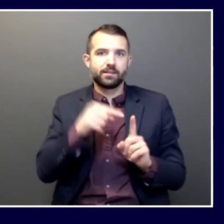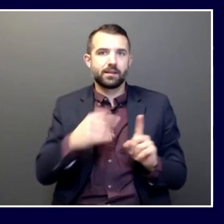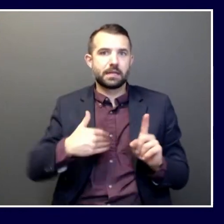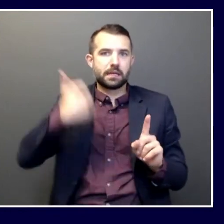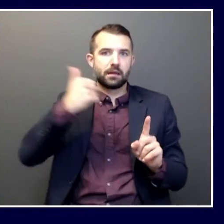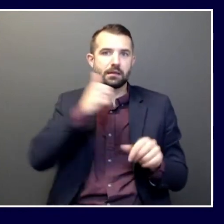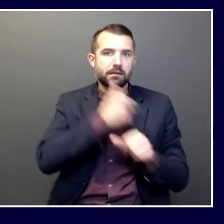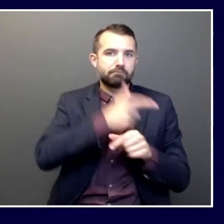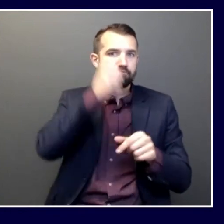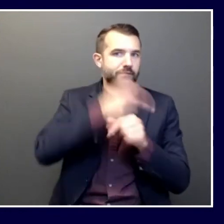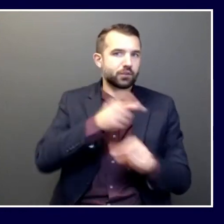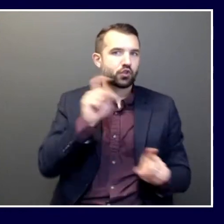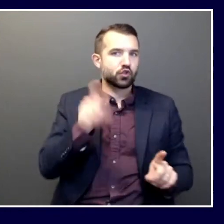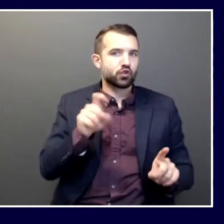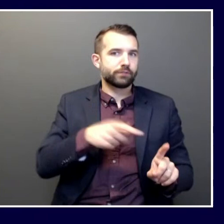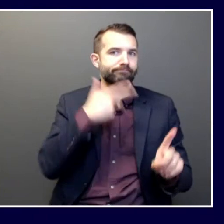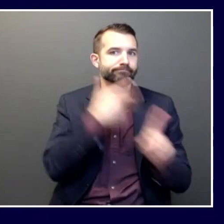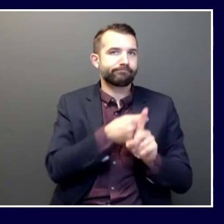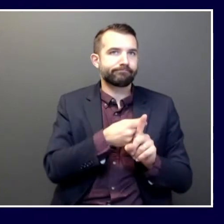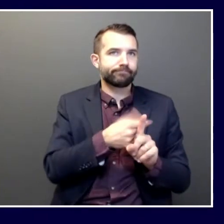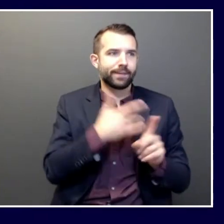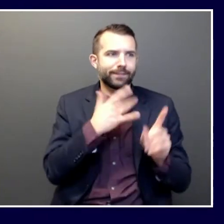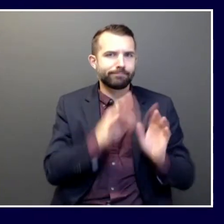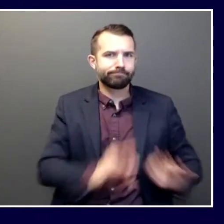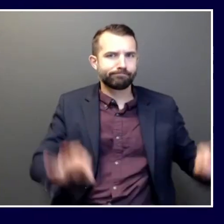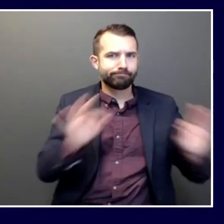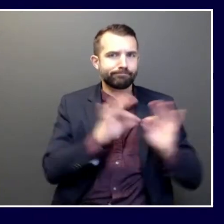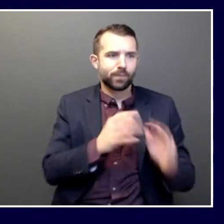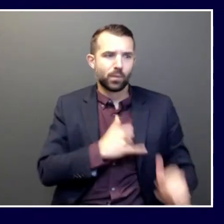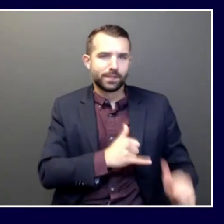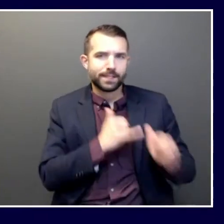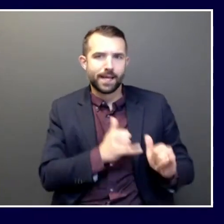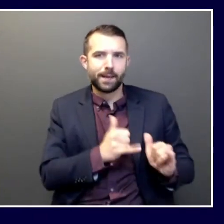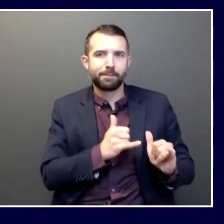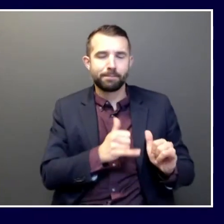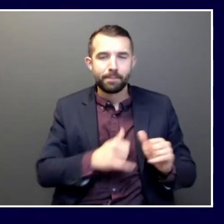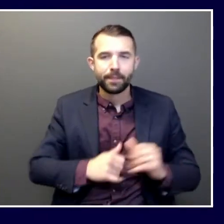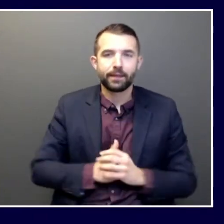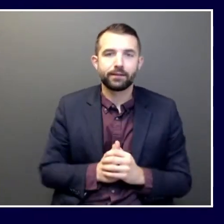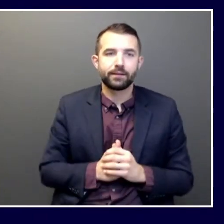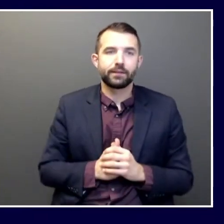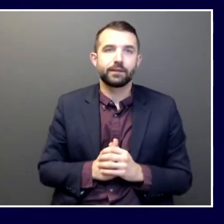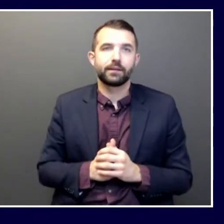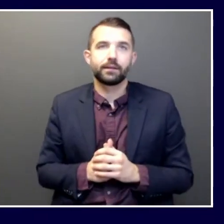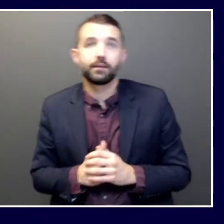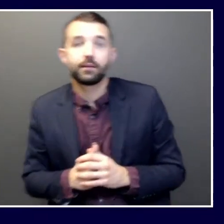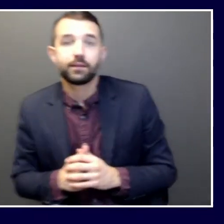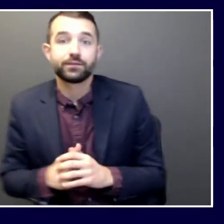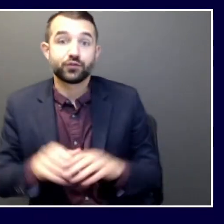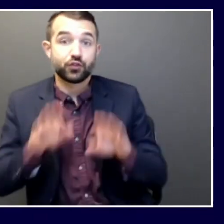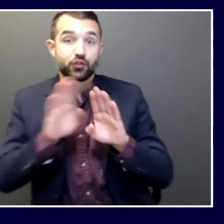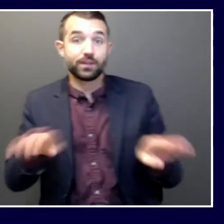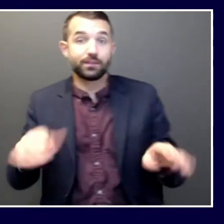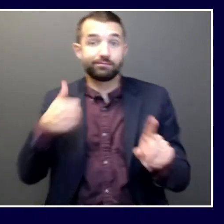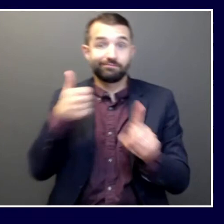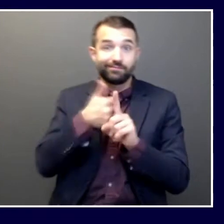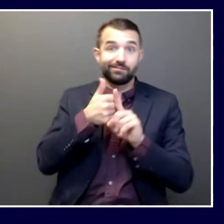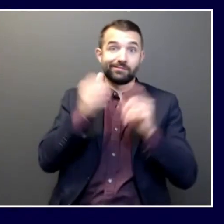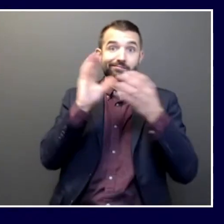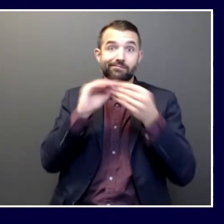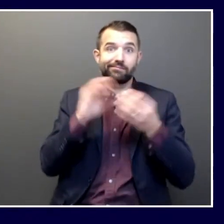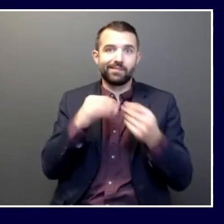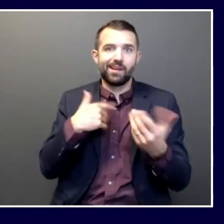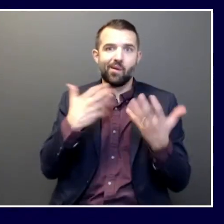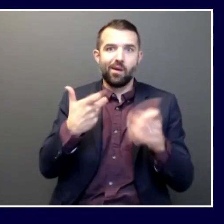kid can dispel that myth of a vaccine for other young kids. So we're looking forward to that. I will remind people that the vaccine is